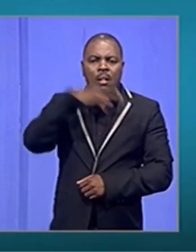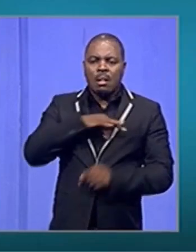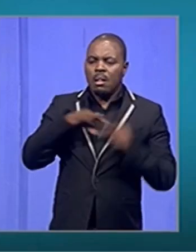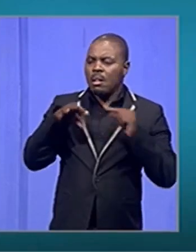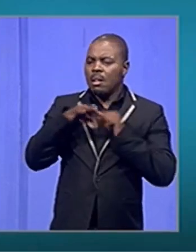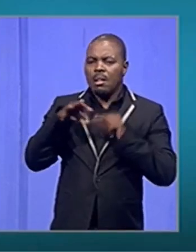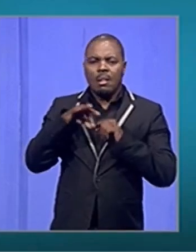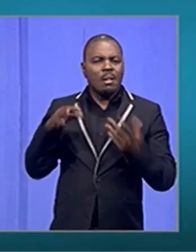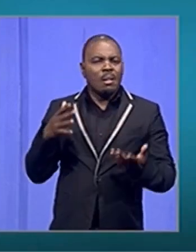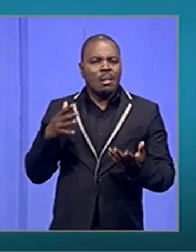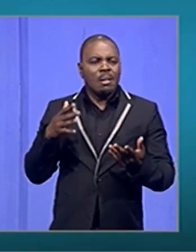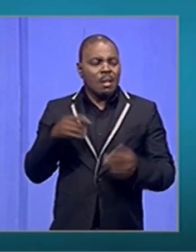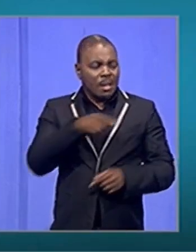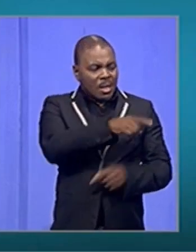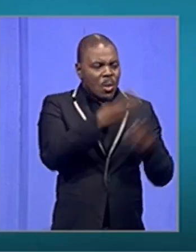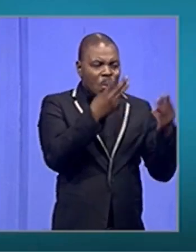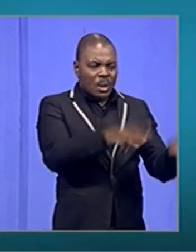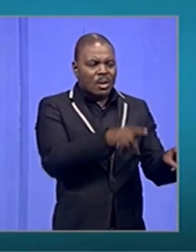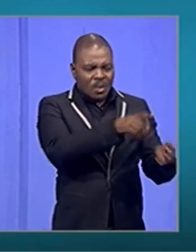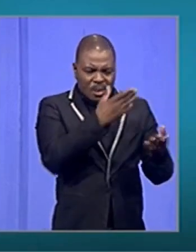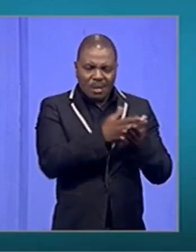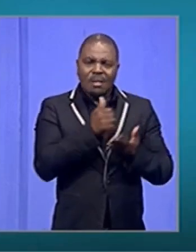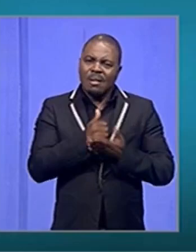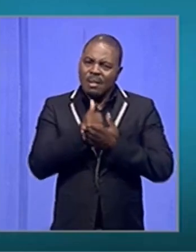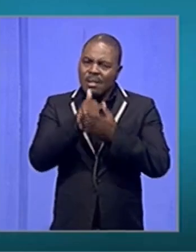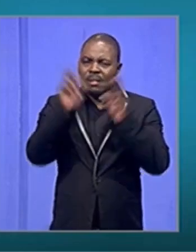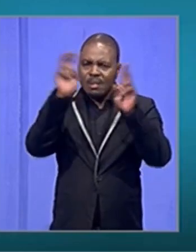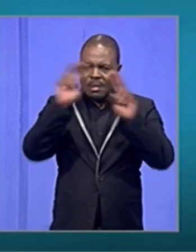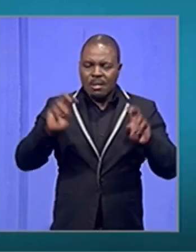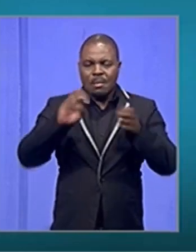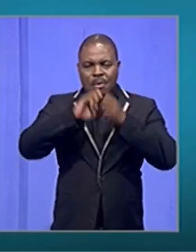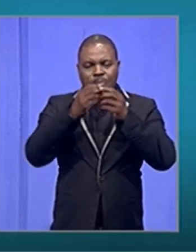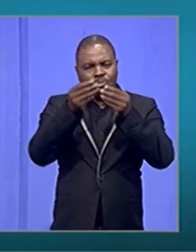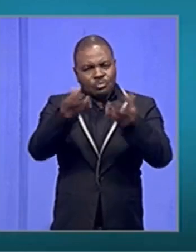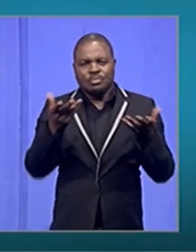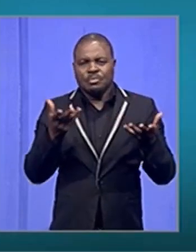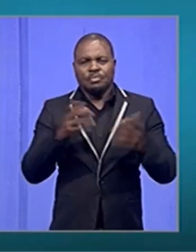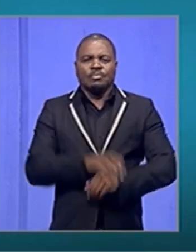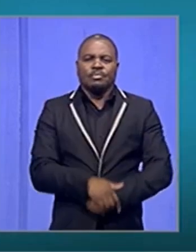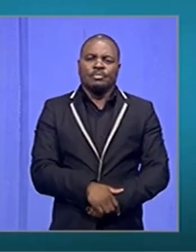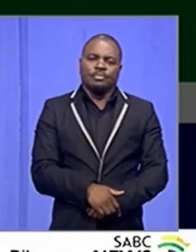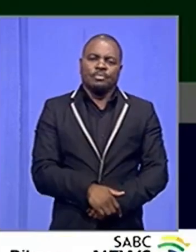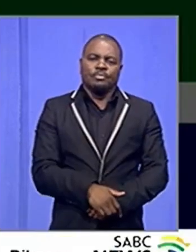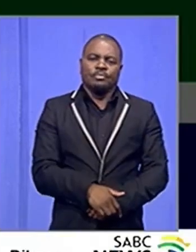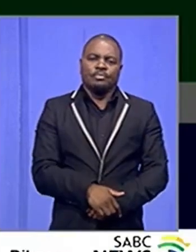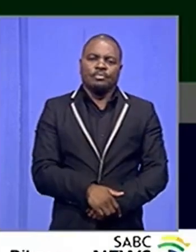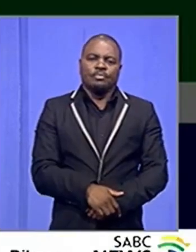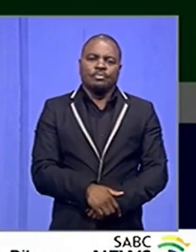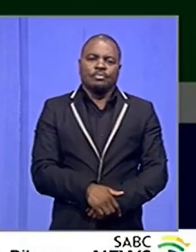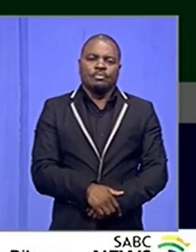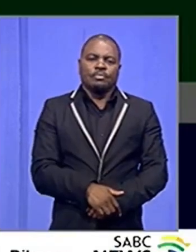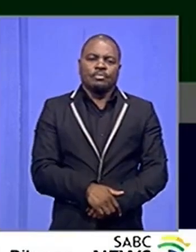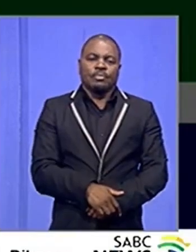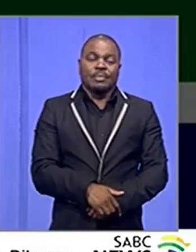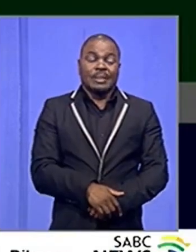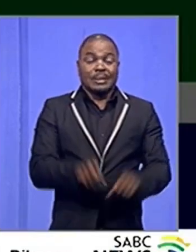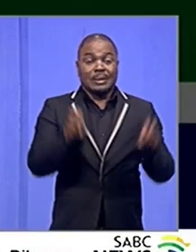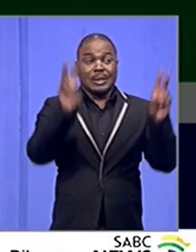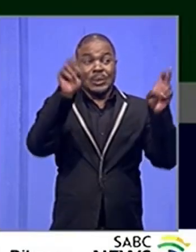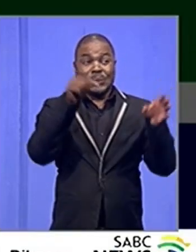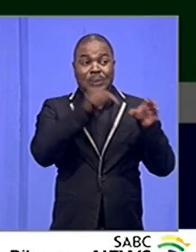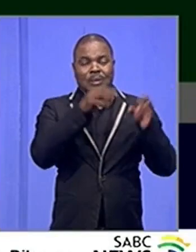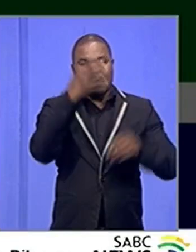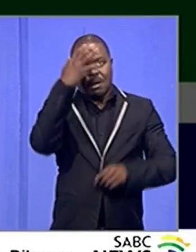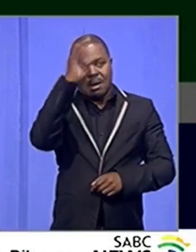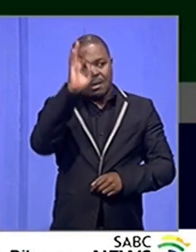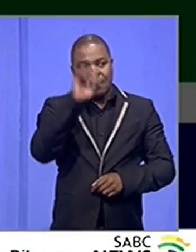ba senyago a kabe a lwantšhana le kgaotso ya mohlagase. tabe ya gore mmusho